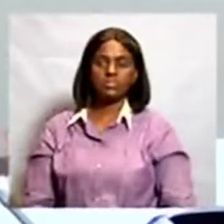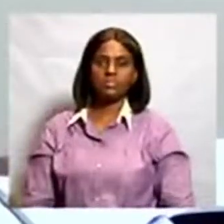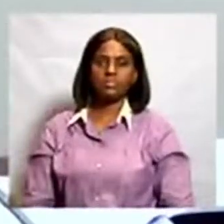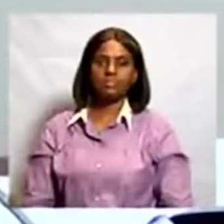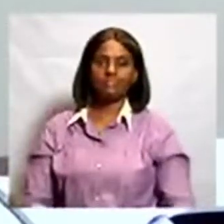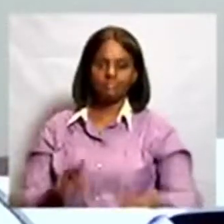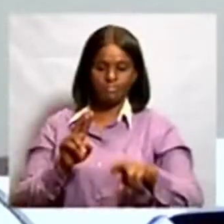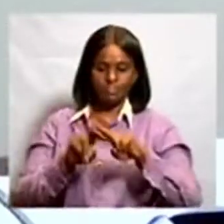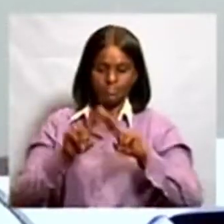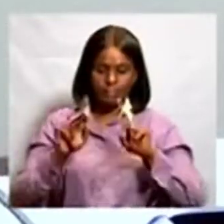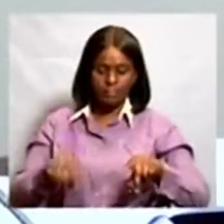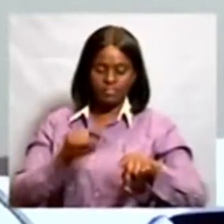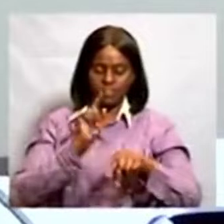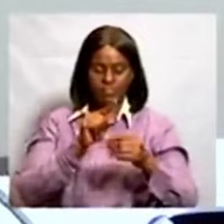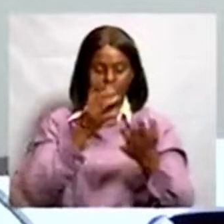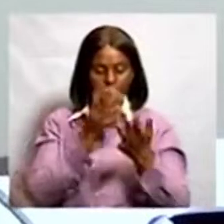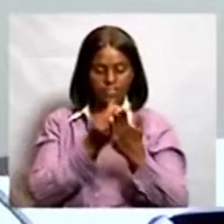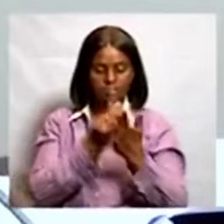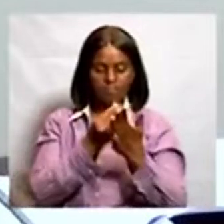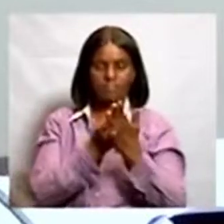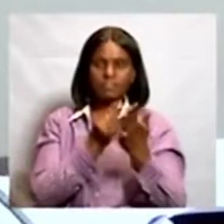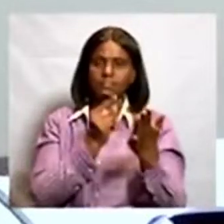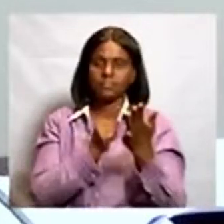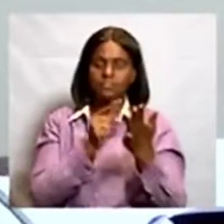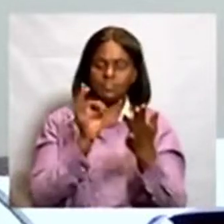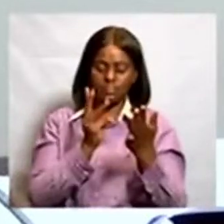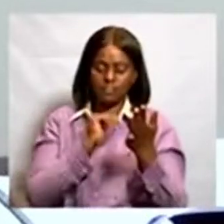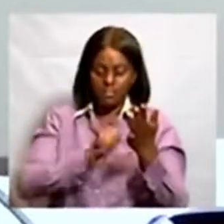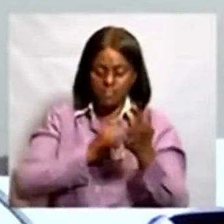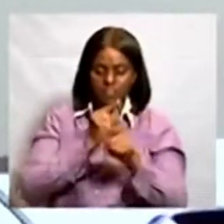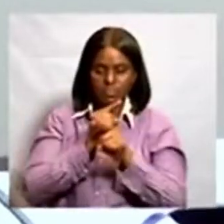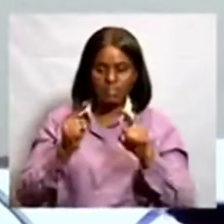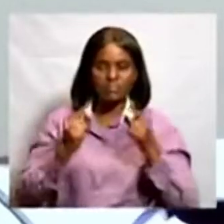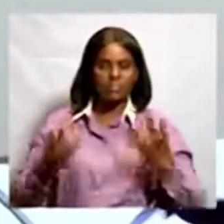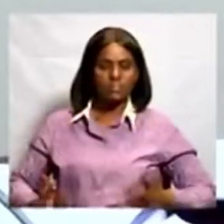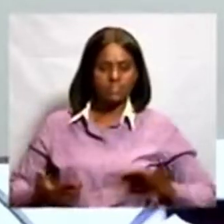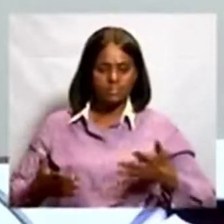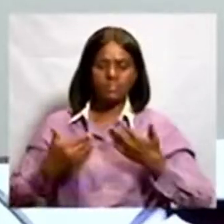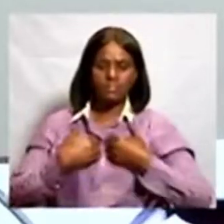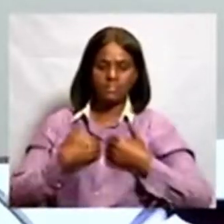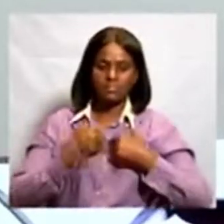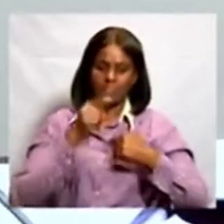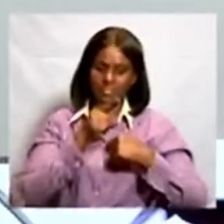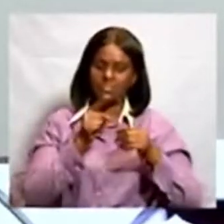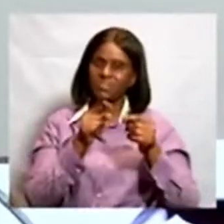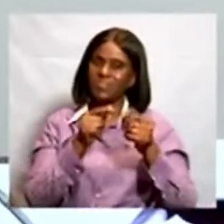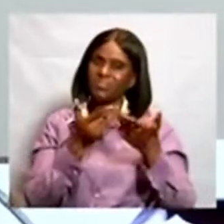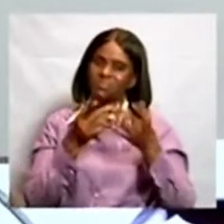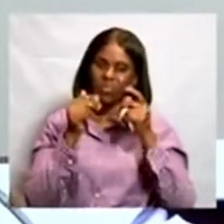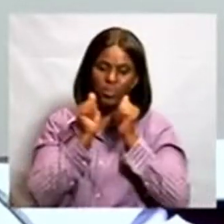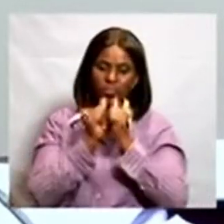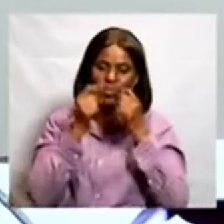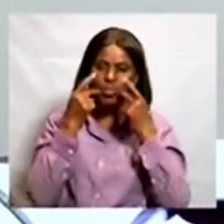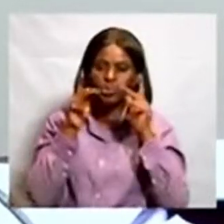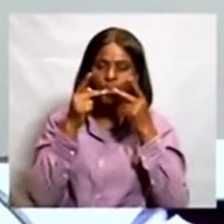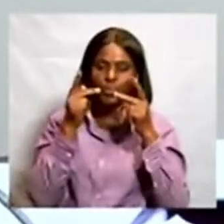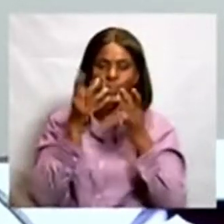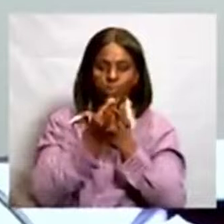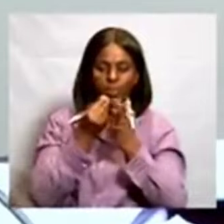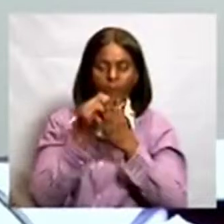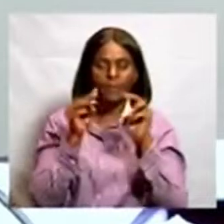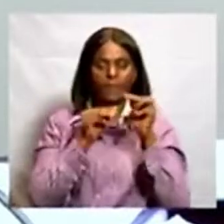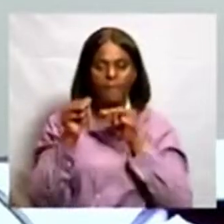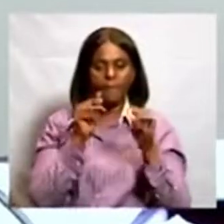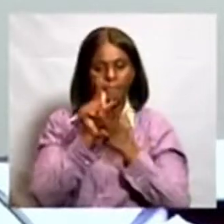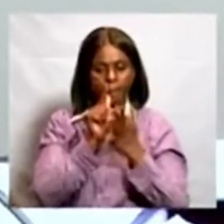And Chair, on the financial provisions, we are just happy that these are in line with the Public Finance Management Act